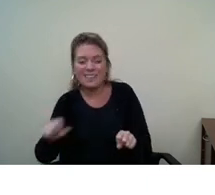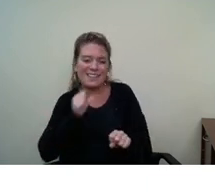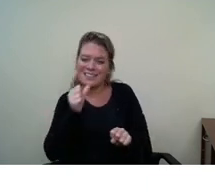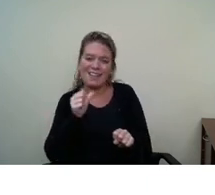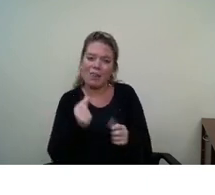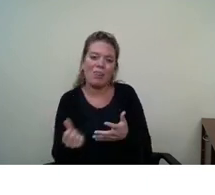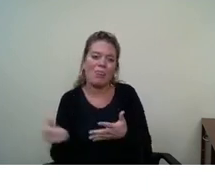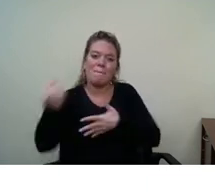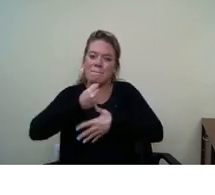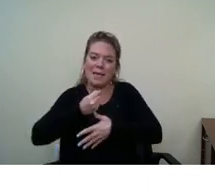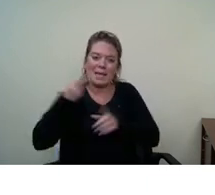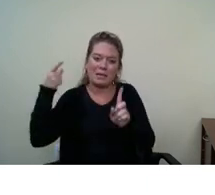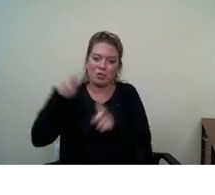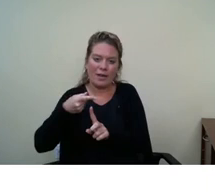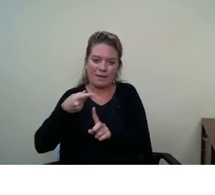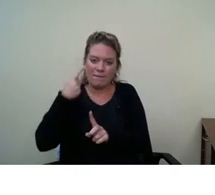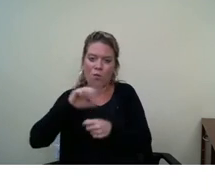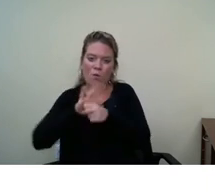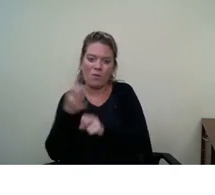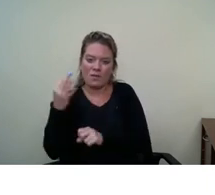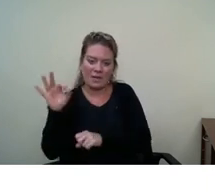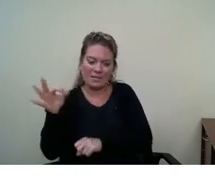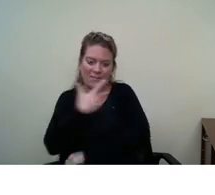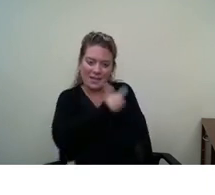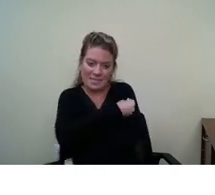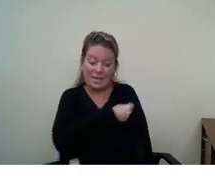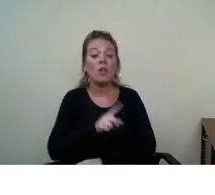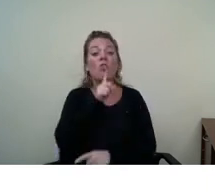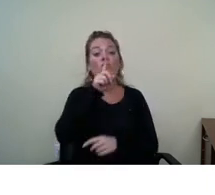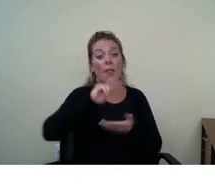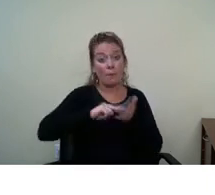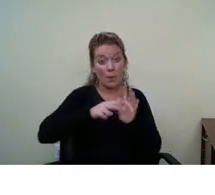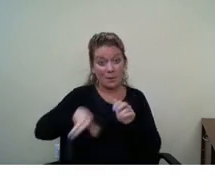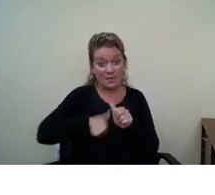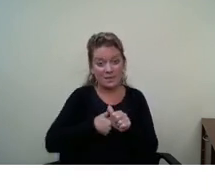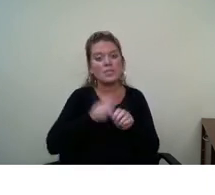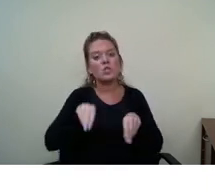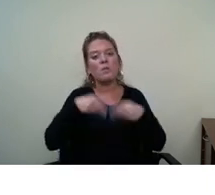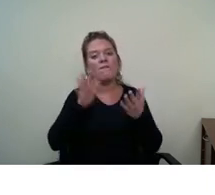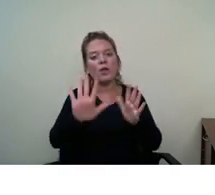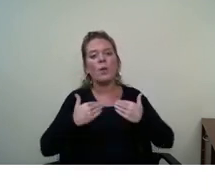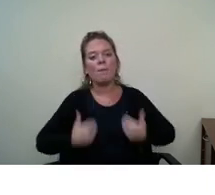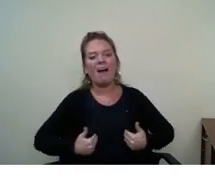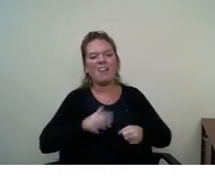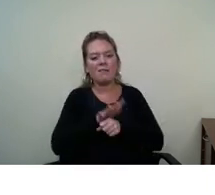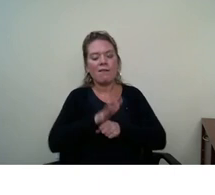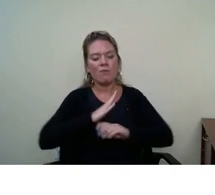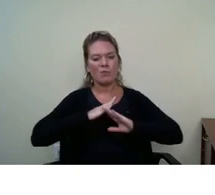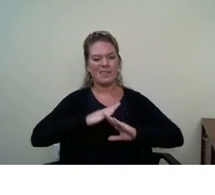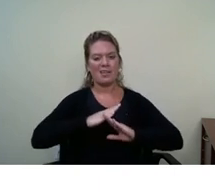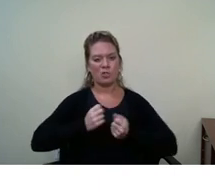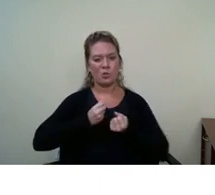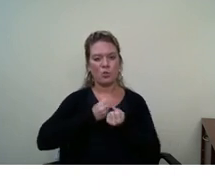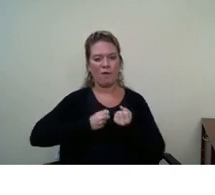main objective of COVID-19 vaccines. The real purpose is to give your body enough protection to cover